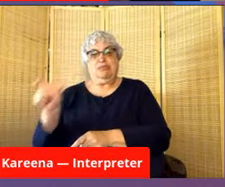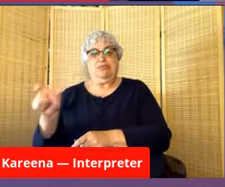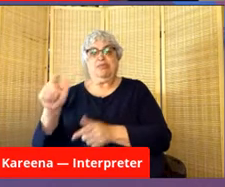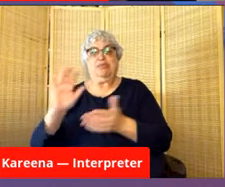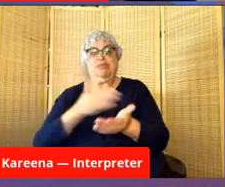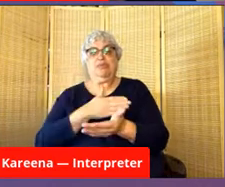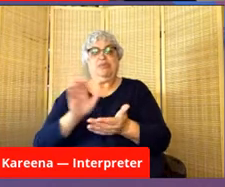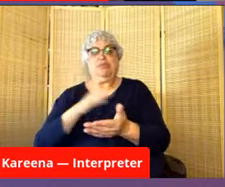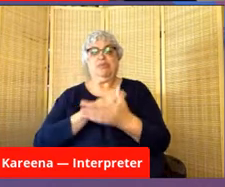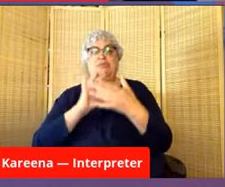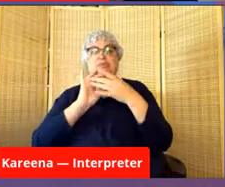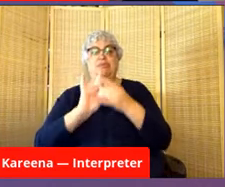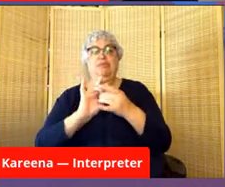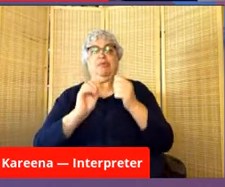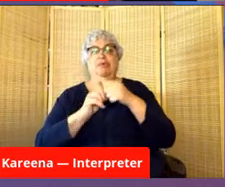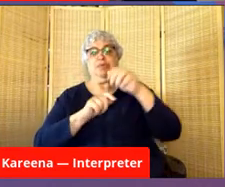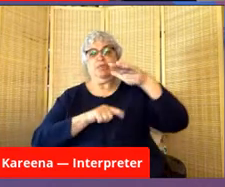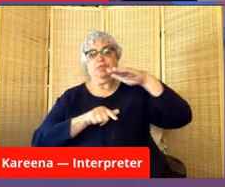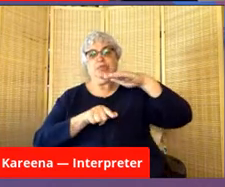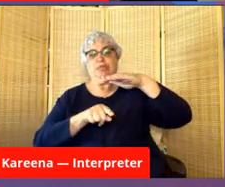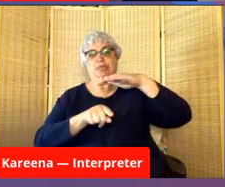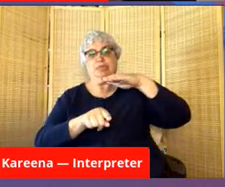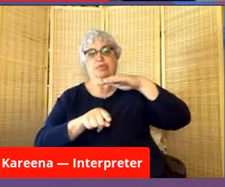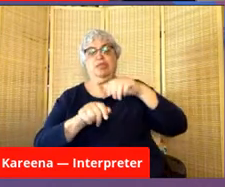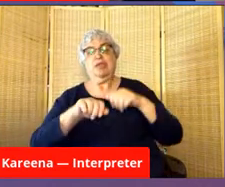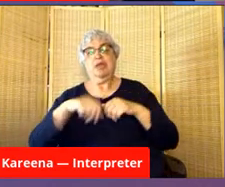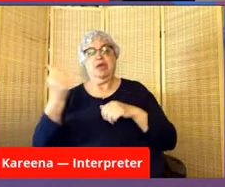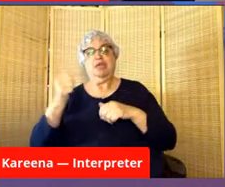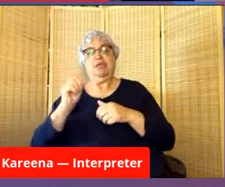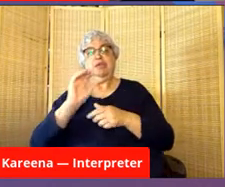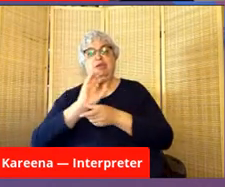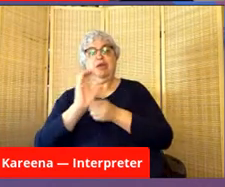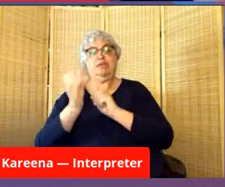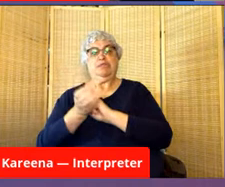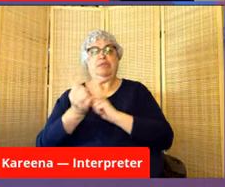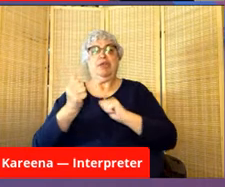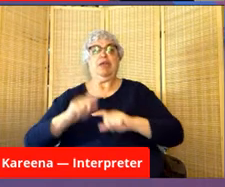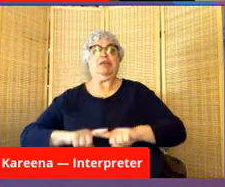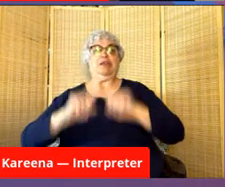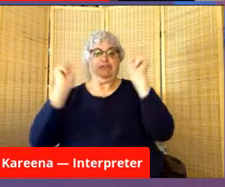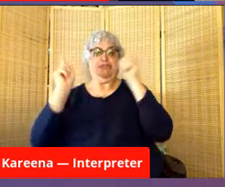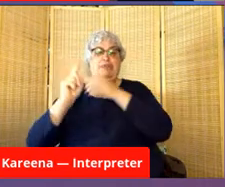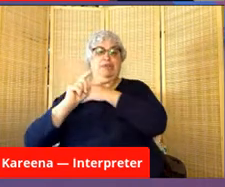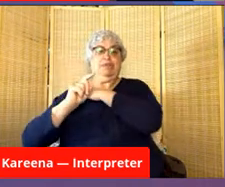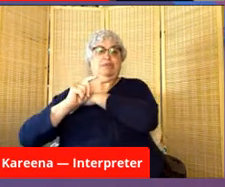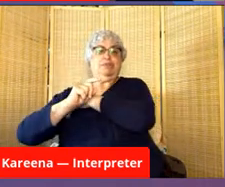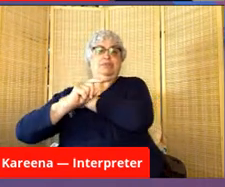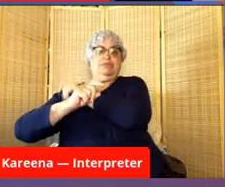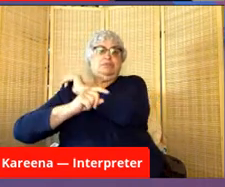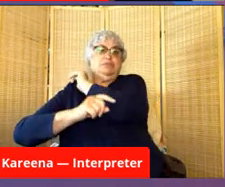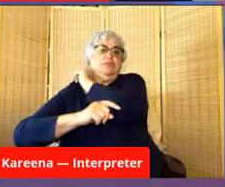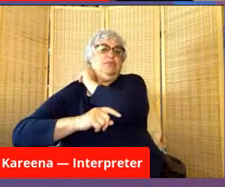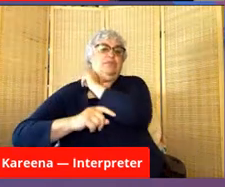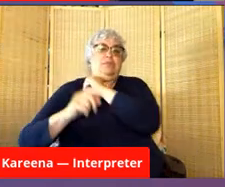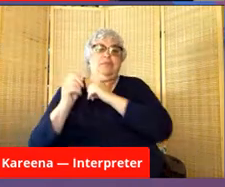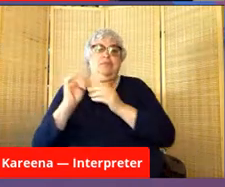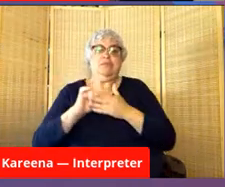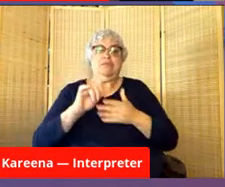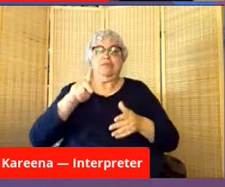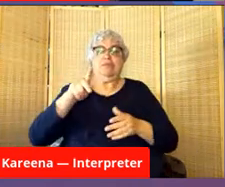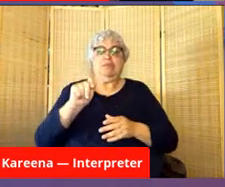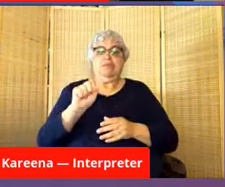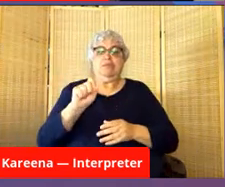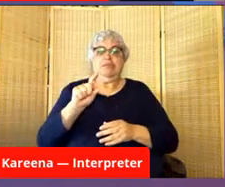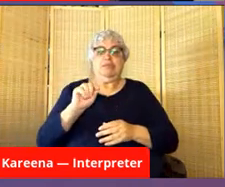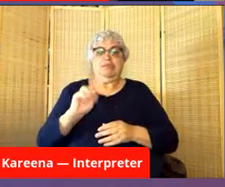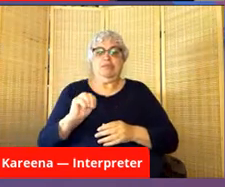to fit with the harmony. Melodies in other cultures can be quite different. For instance, in the psalmody of the